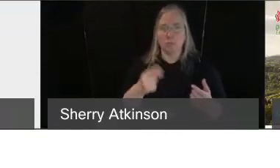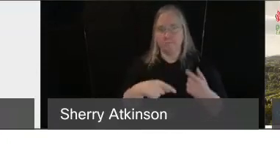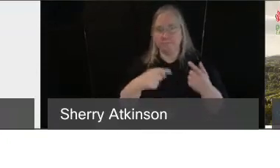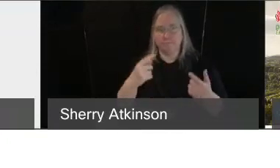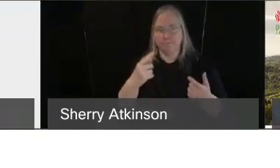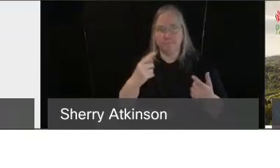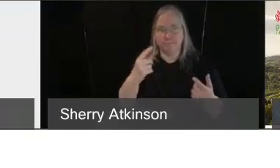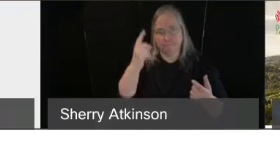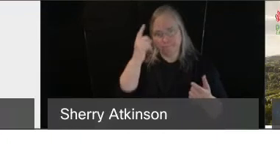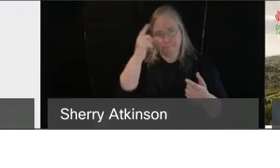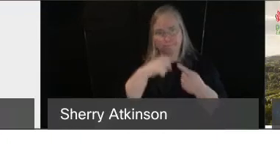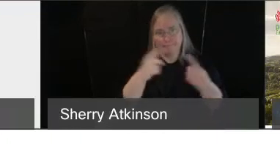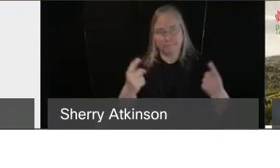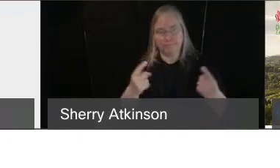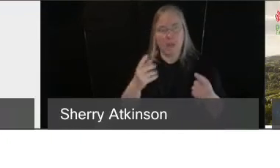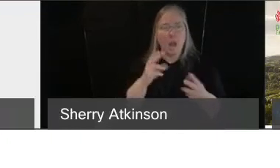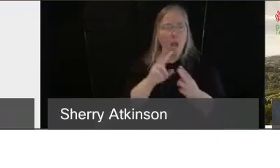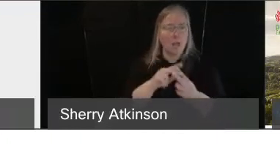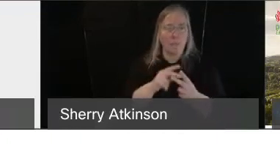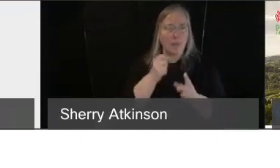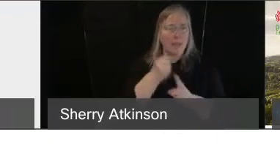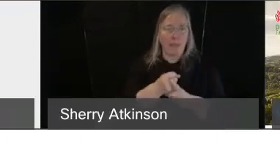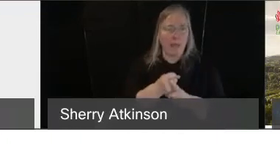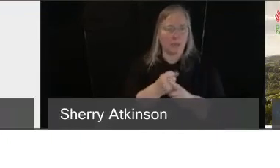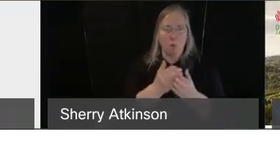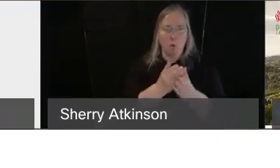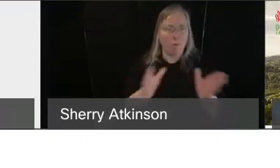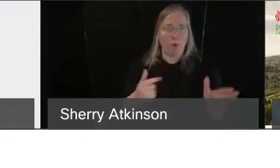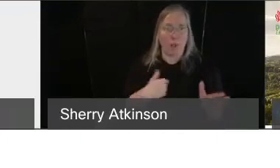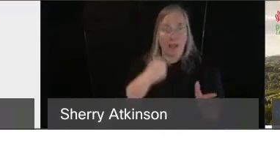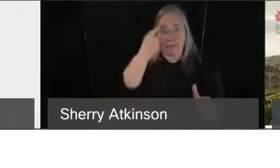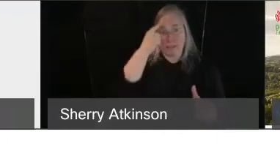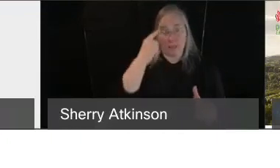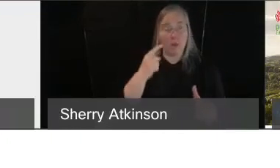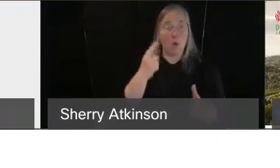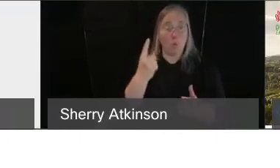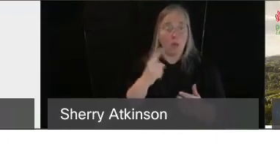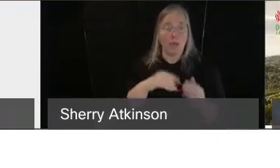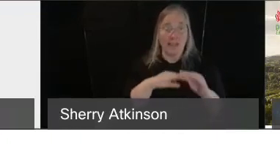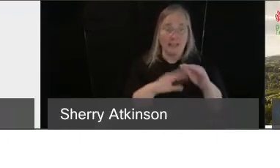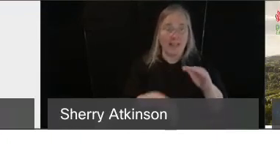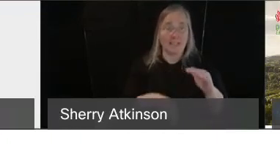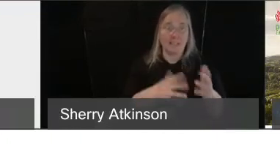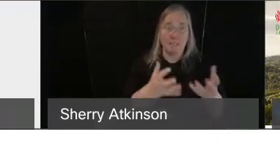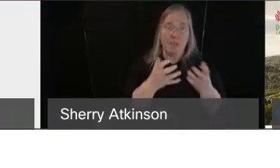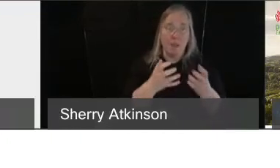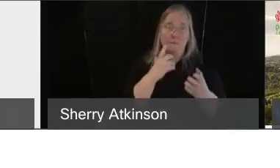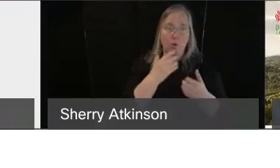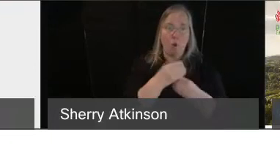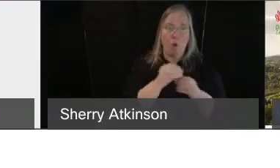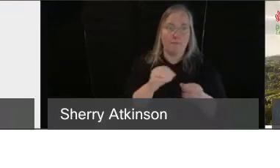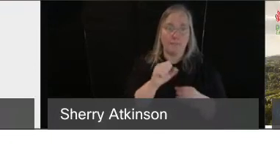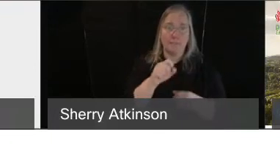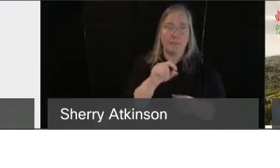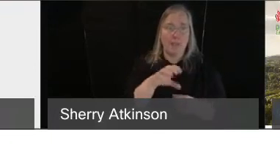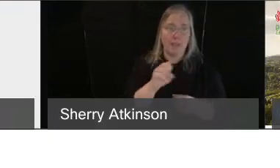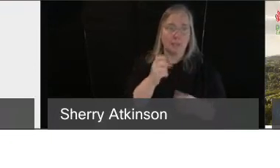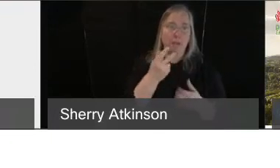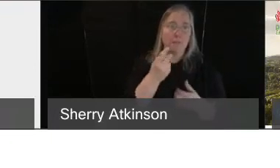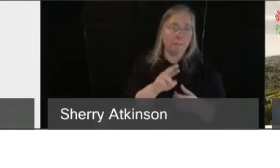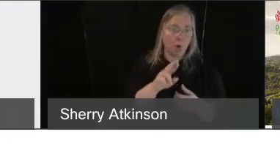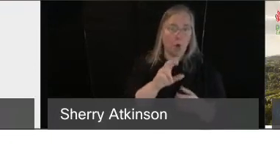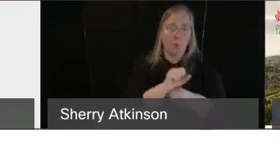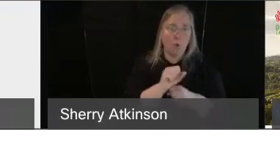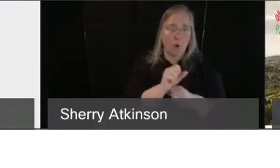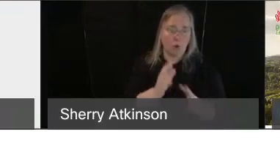impacts overall. One, there's going to be less demand for office space per worker. As Darius